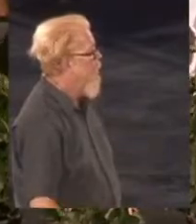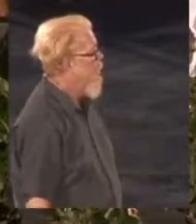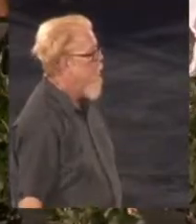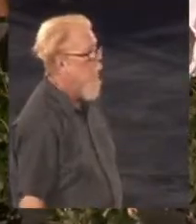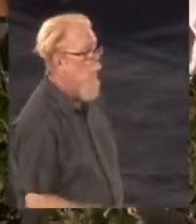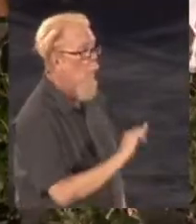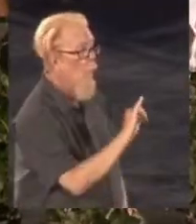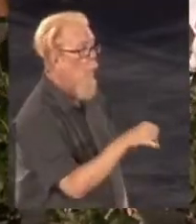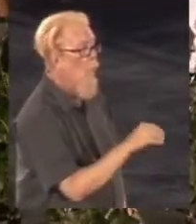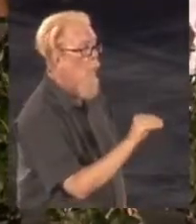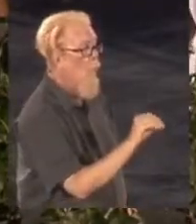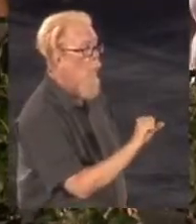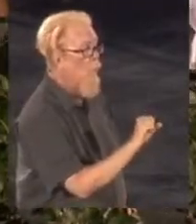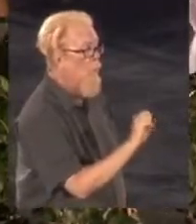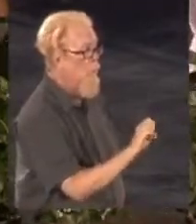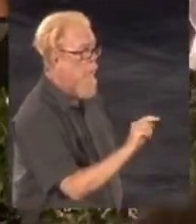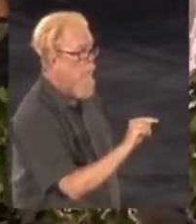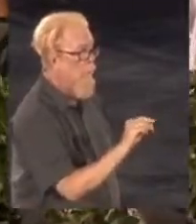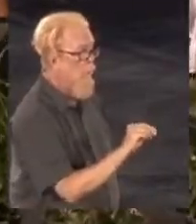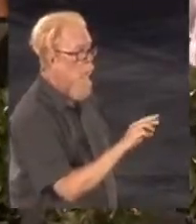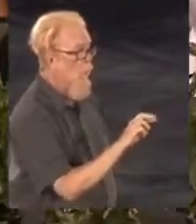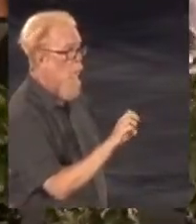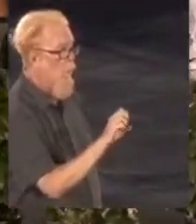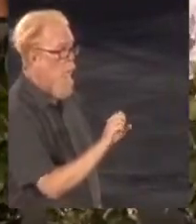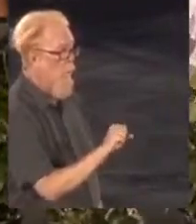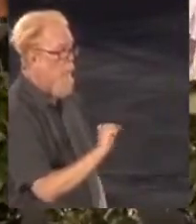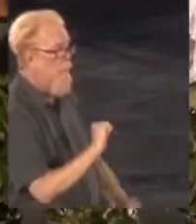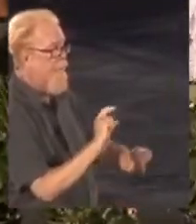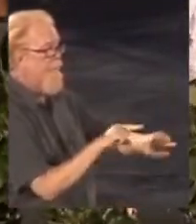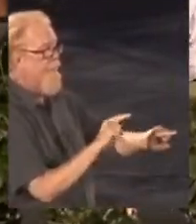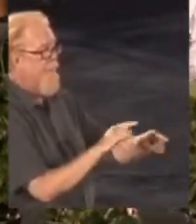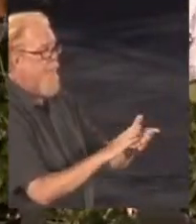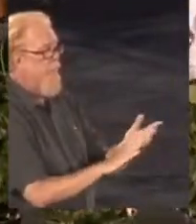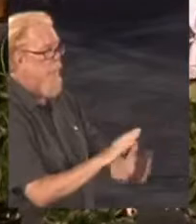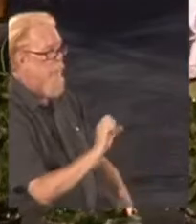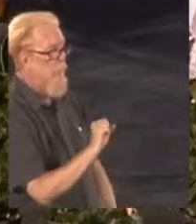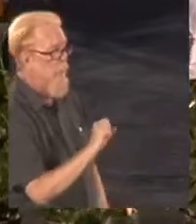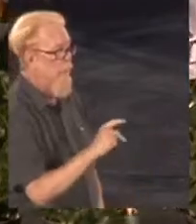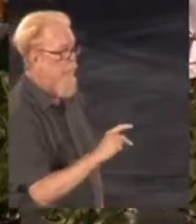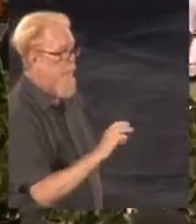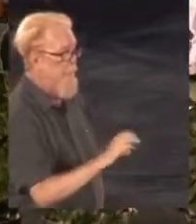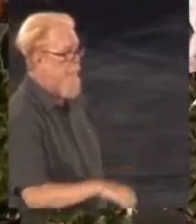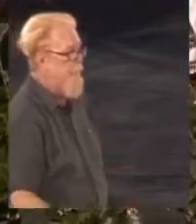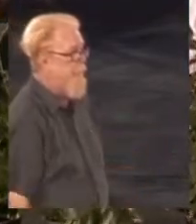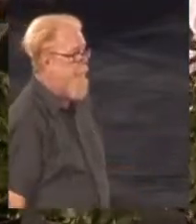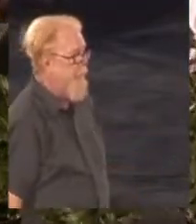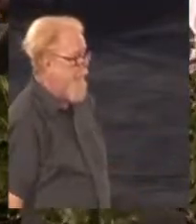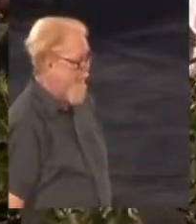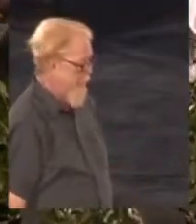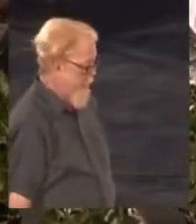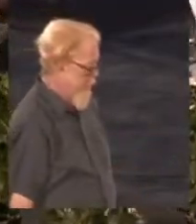Jose A. Torres will be attending St. Phillips College.